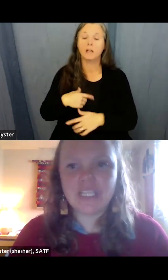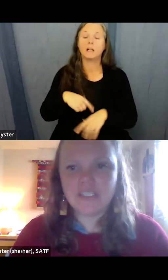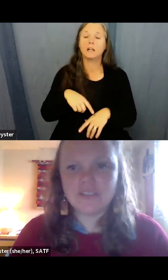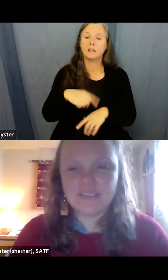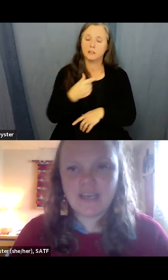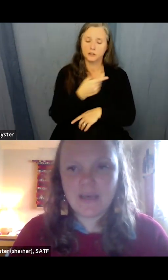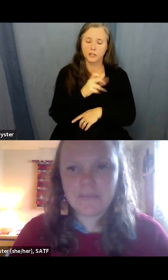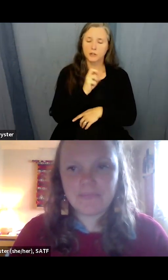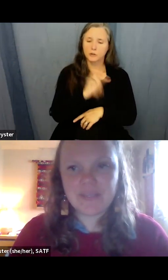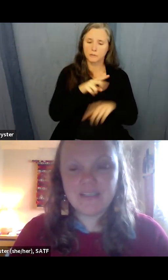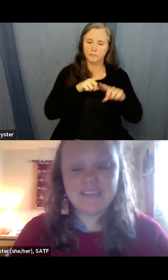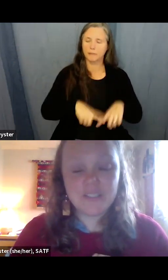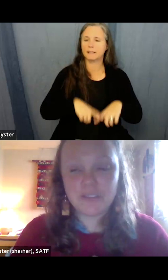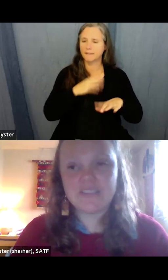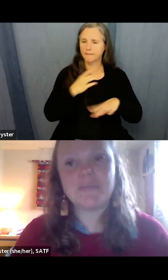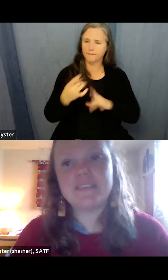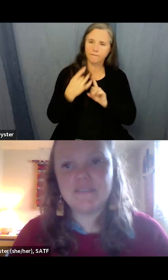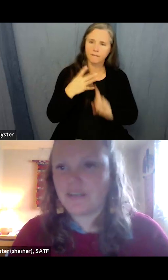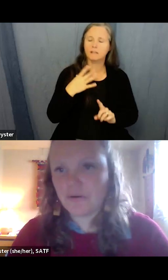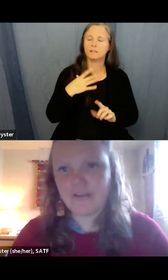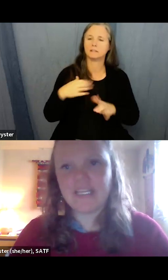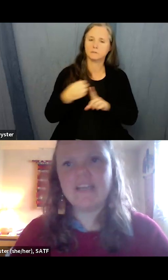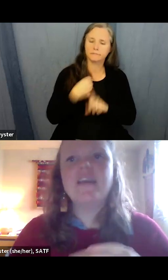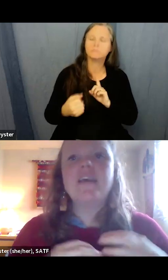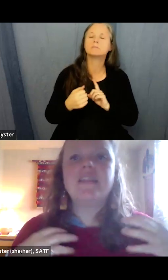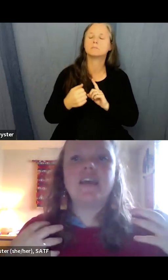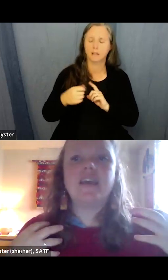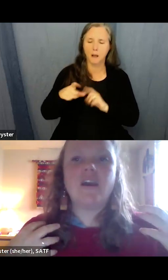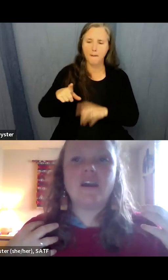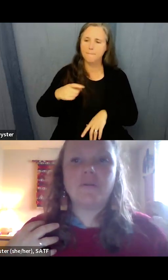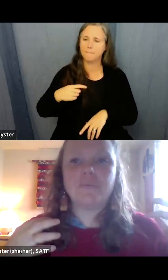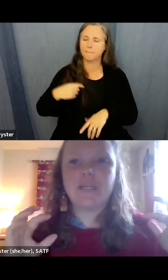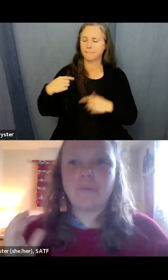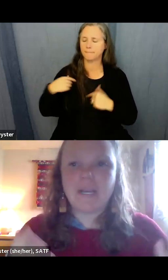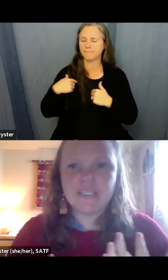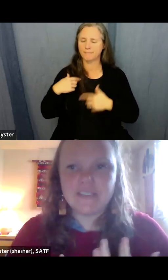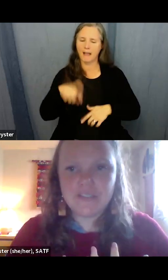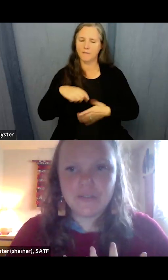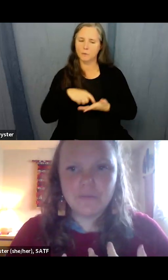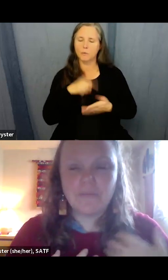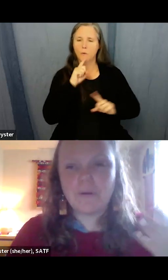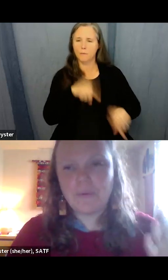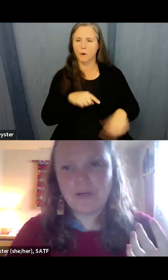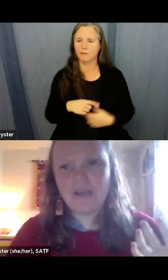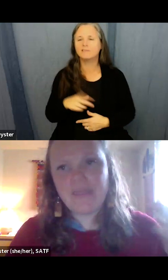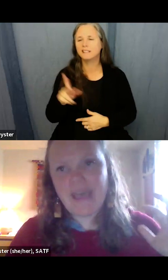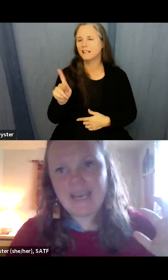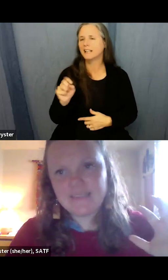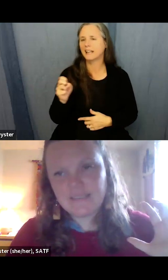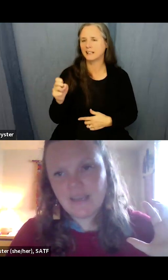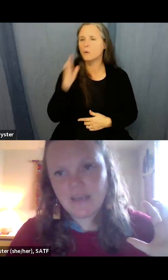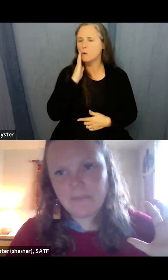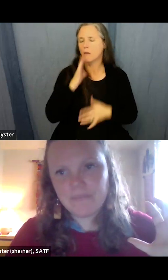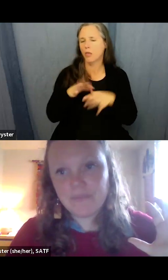in educational institutions that receive federal funding that are required to report